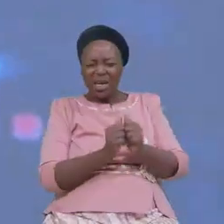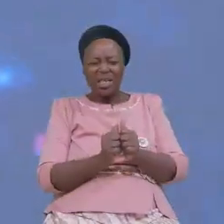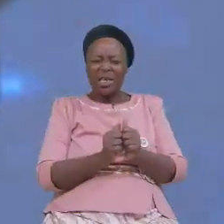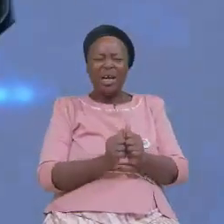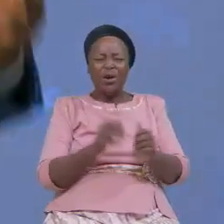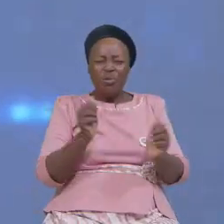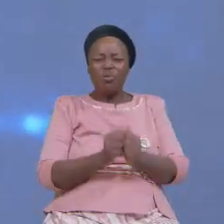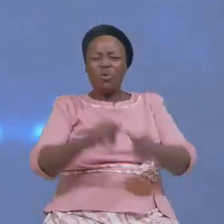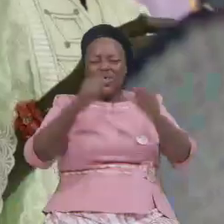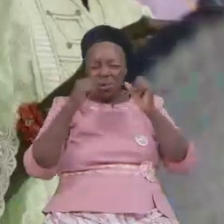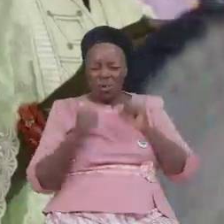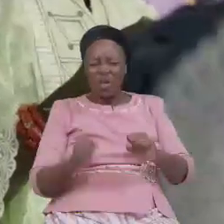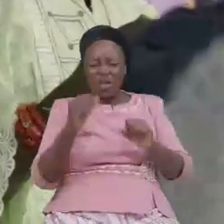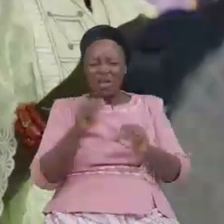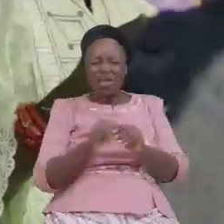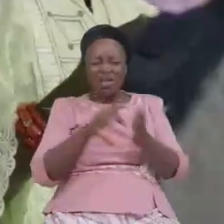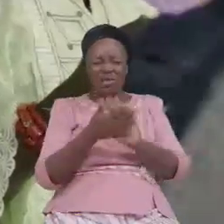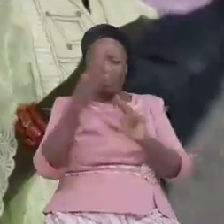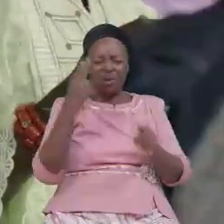in Jesus' name.